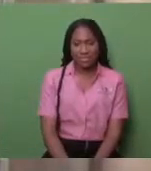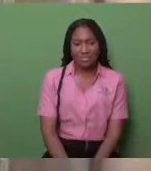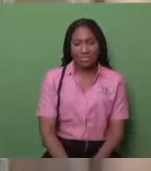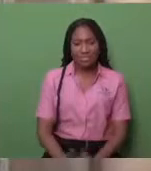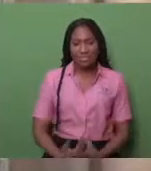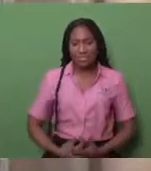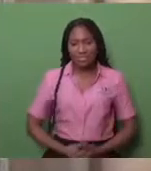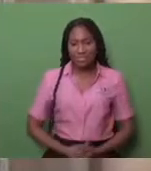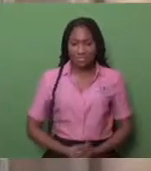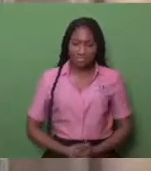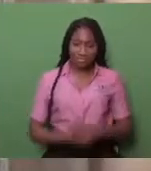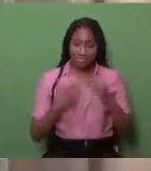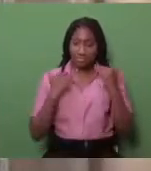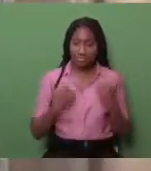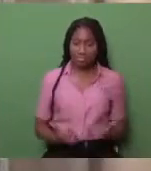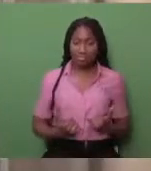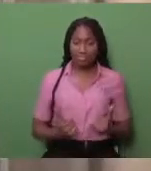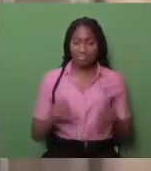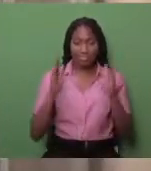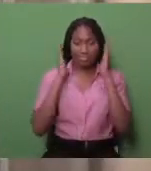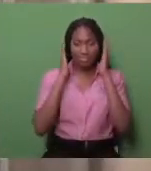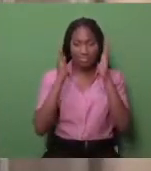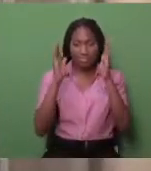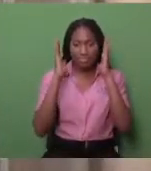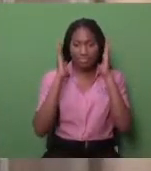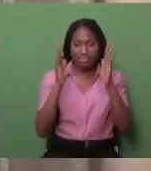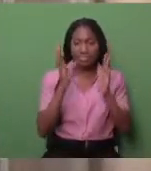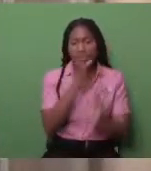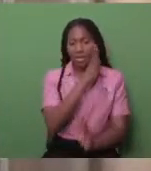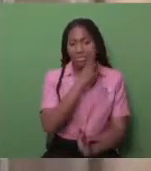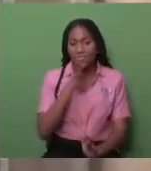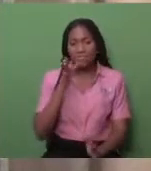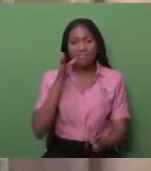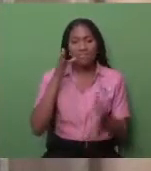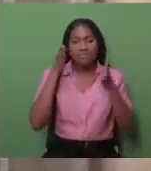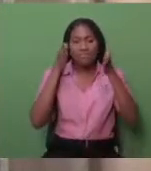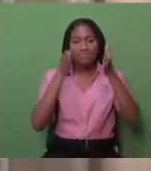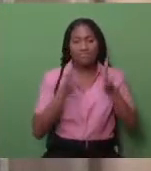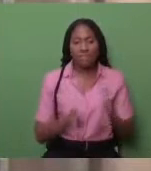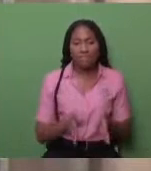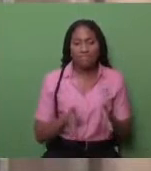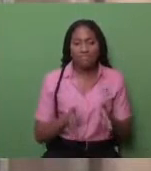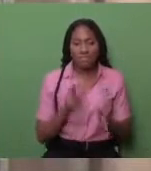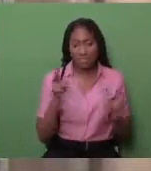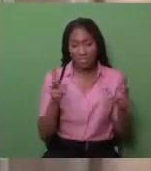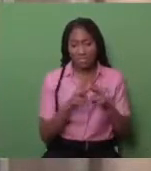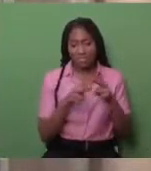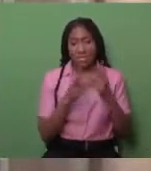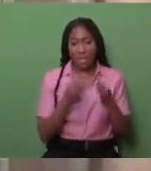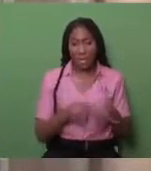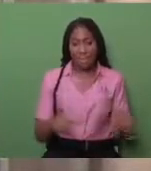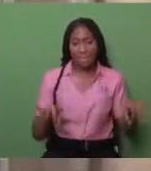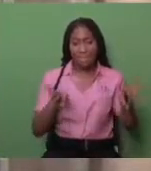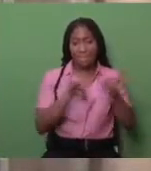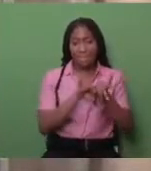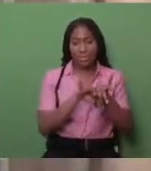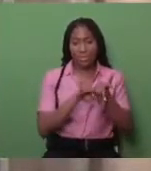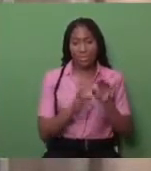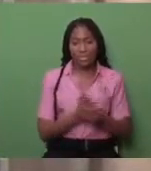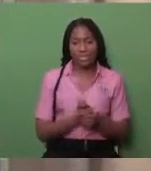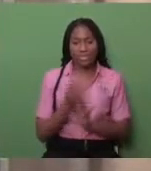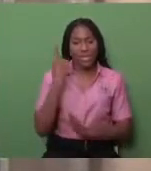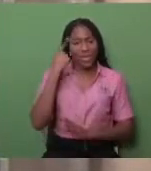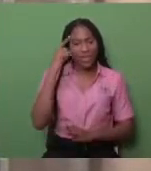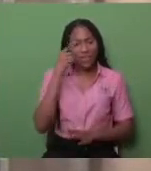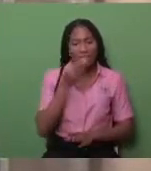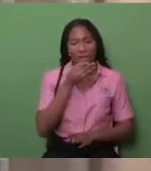I turn now to agriculture, very, very important sector with respect to having food security